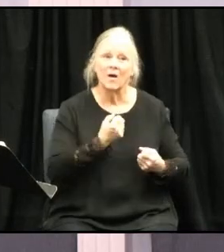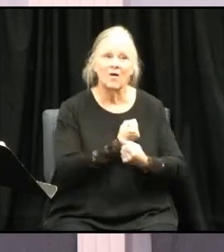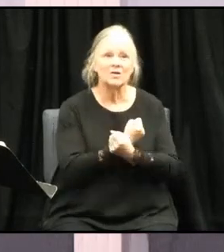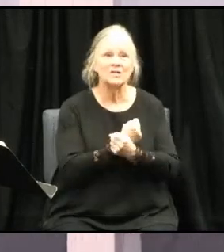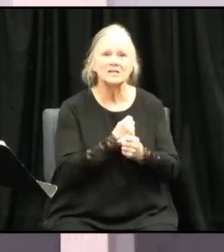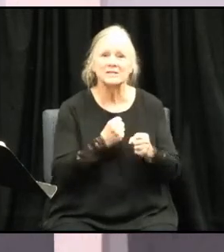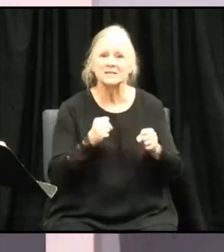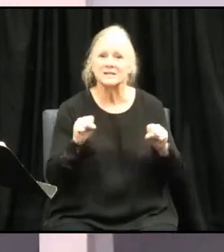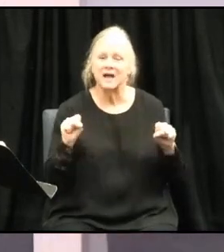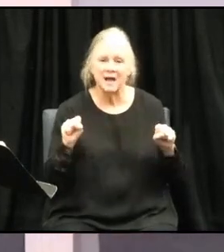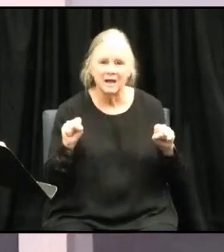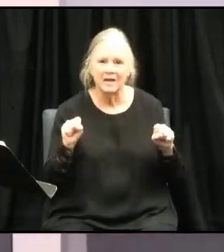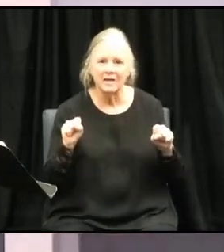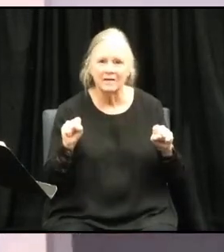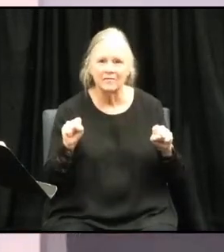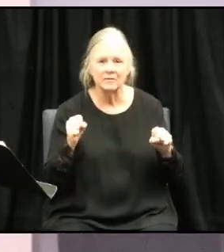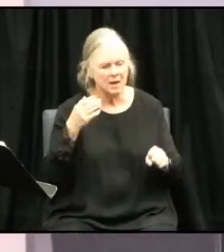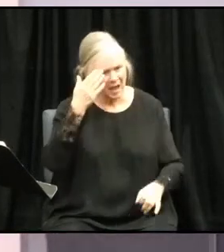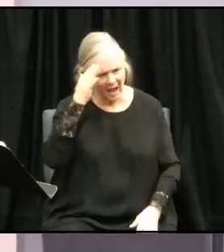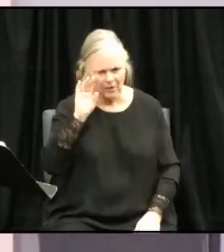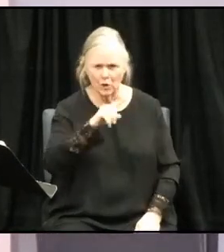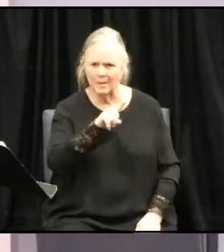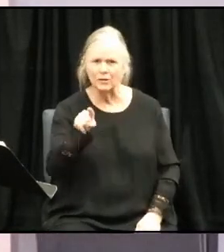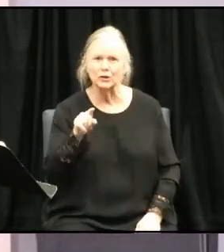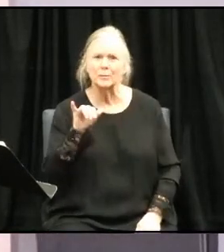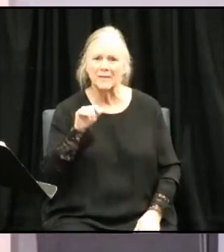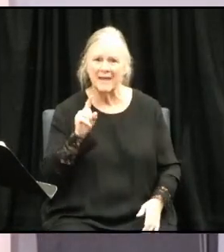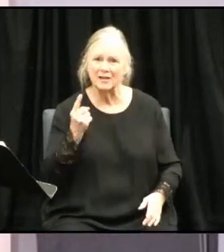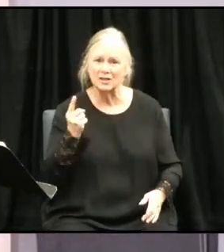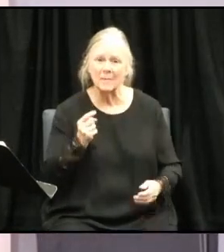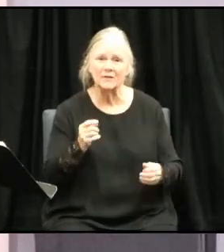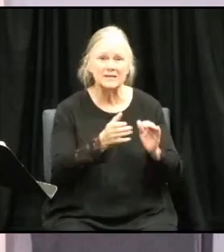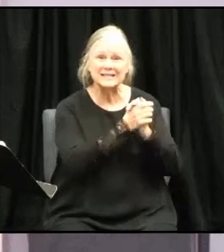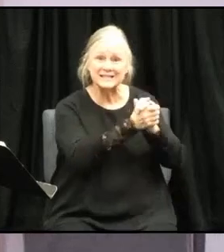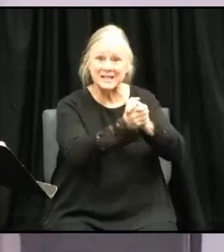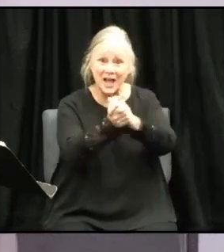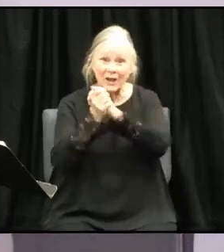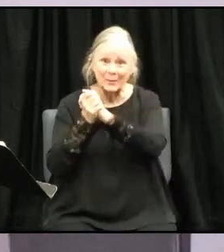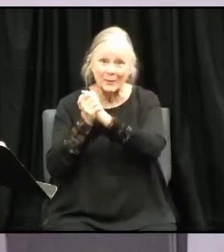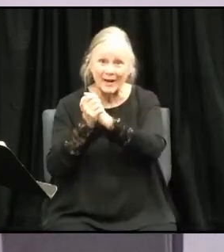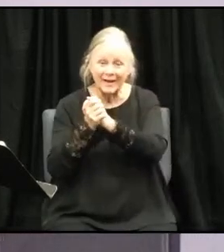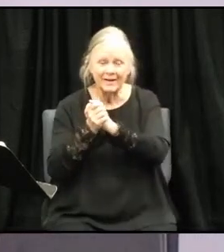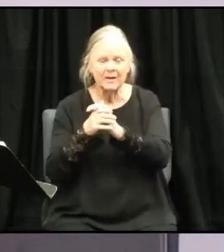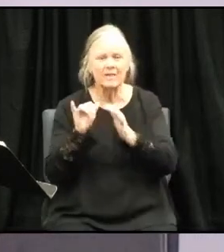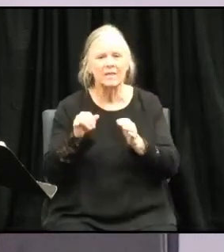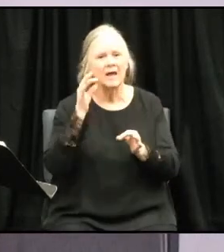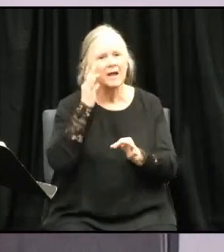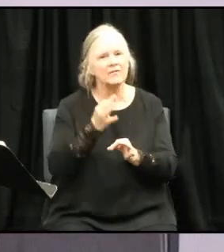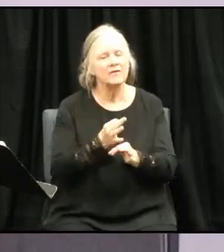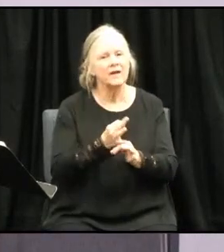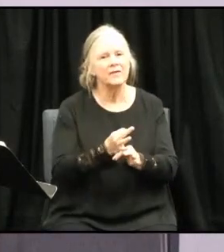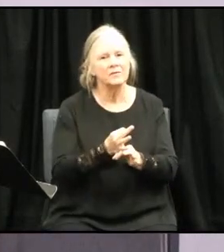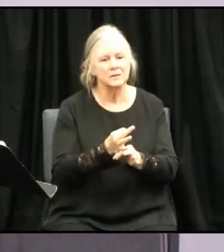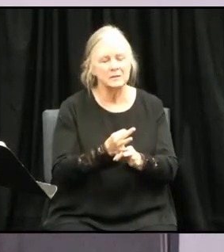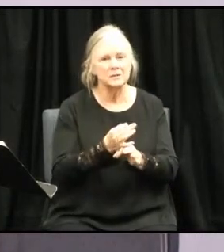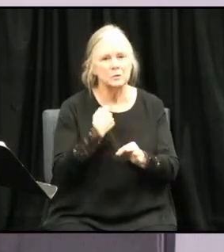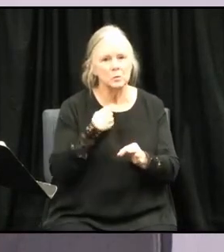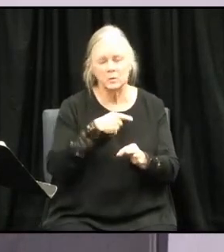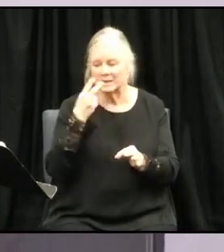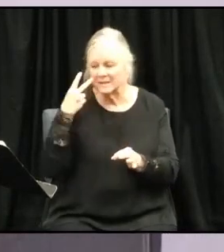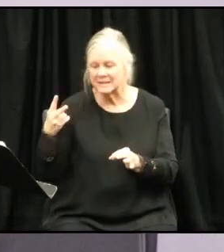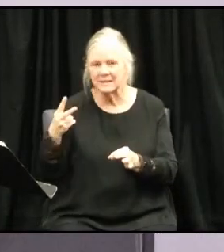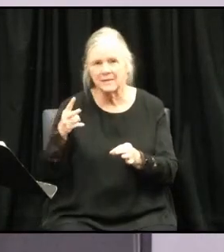Now, I don't know about you, but that's something to celebrate. That faithfulness we see in the two words, but God alone,